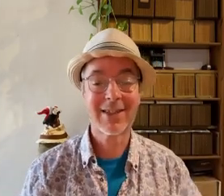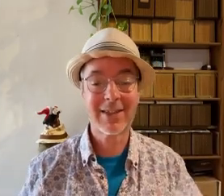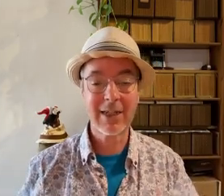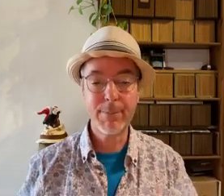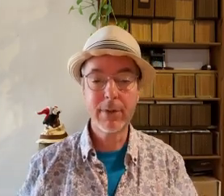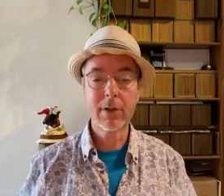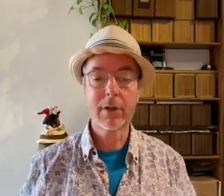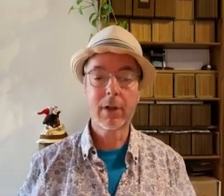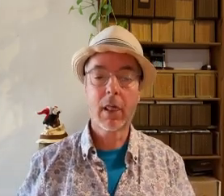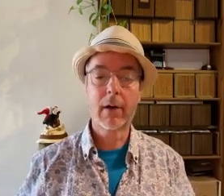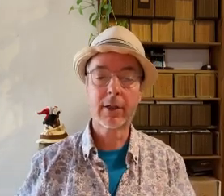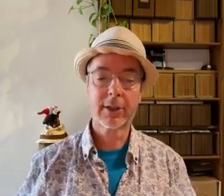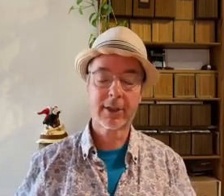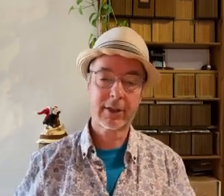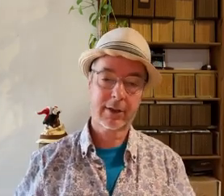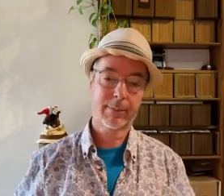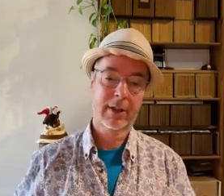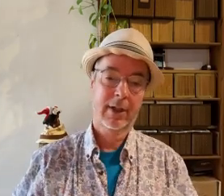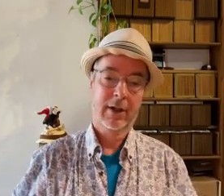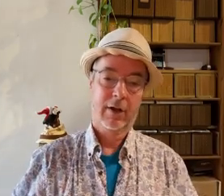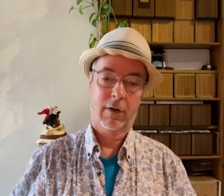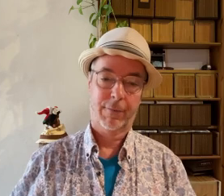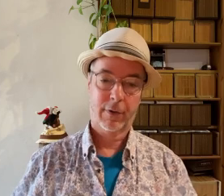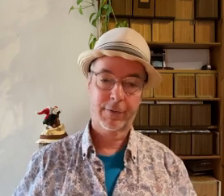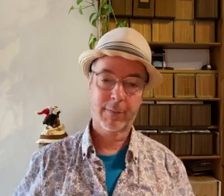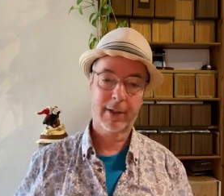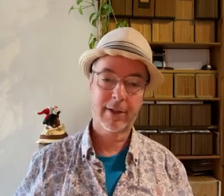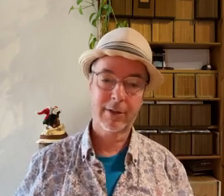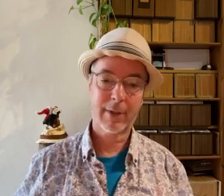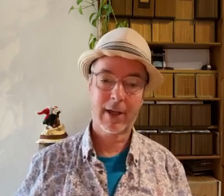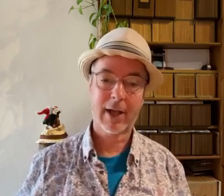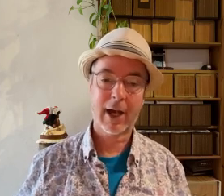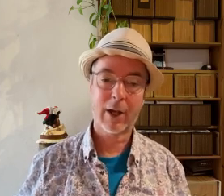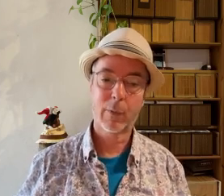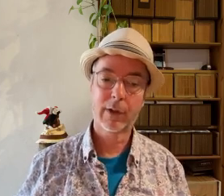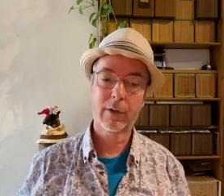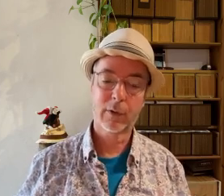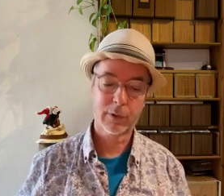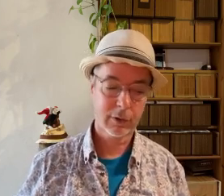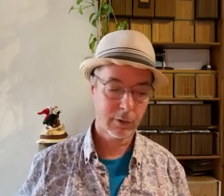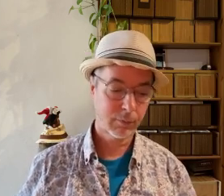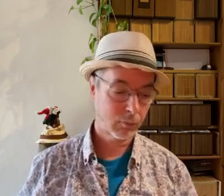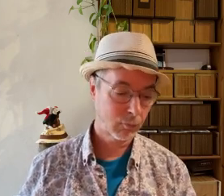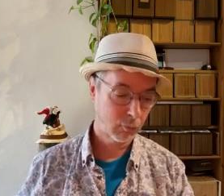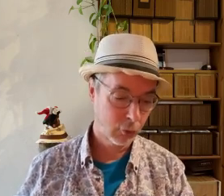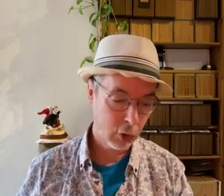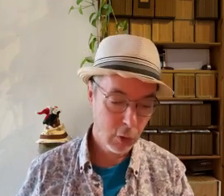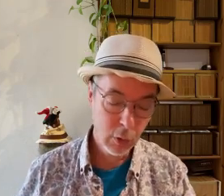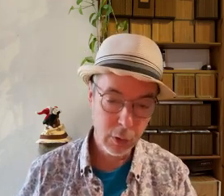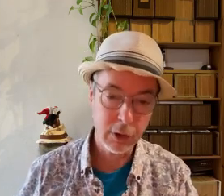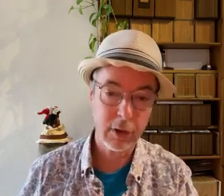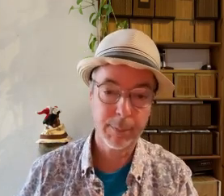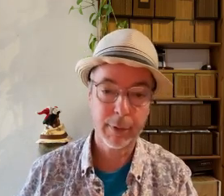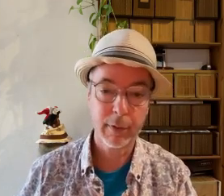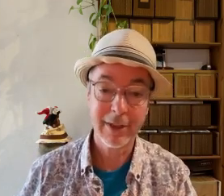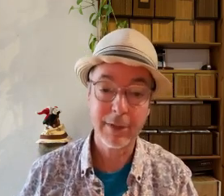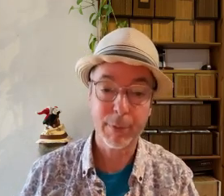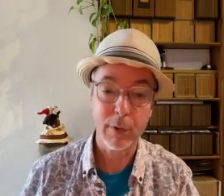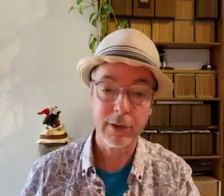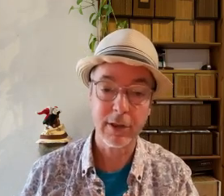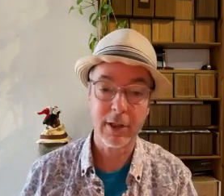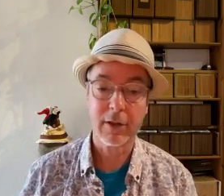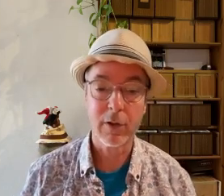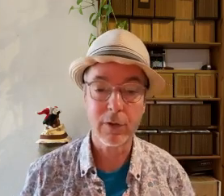a similar system of automatism, and I will also use